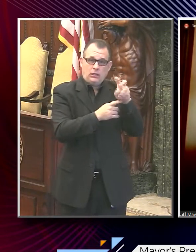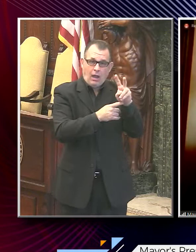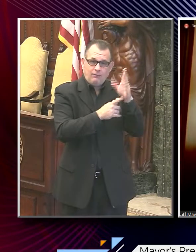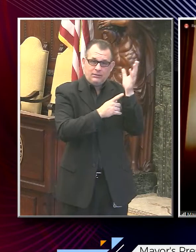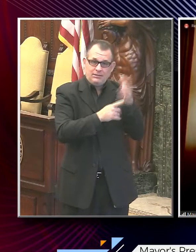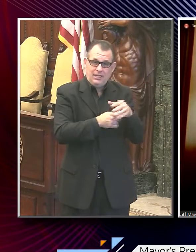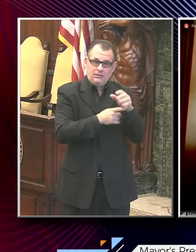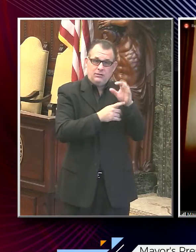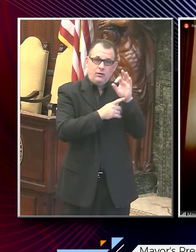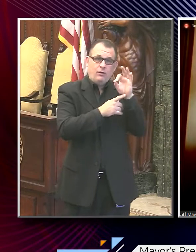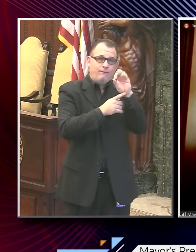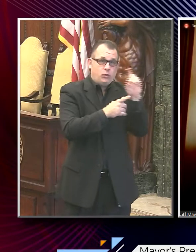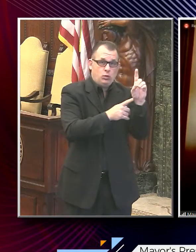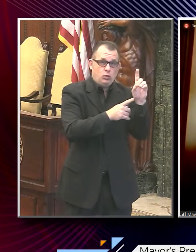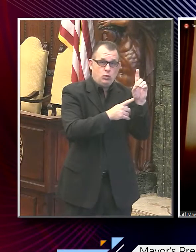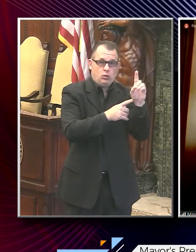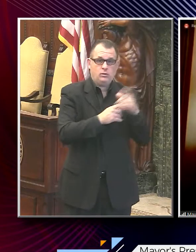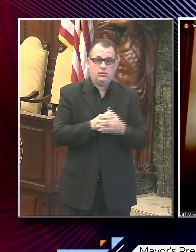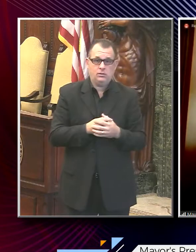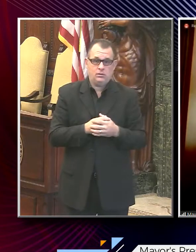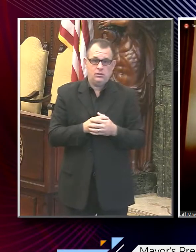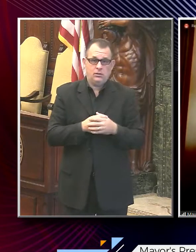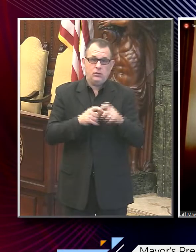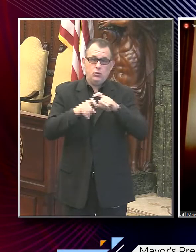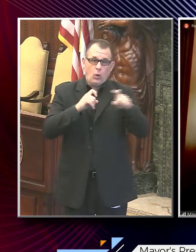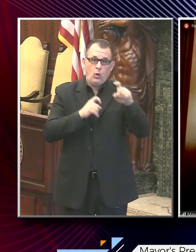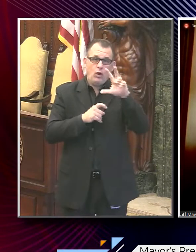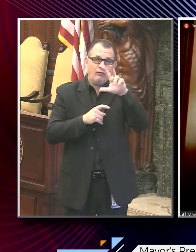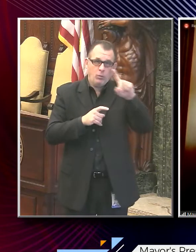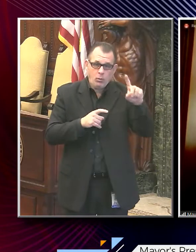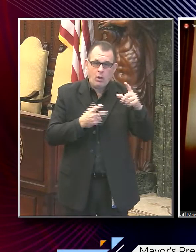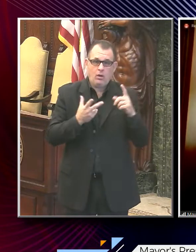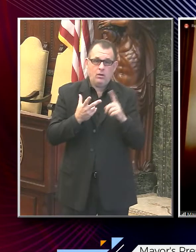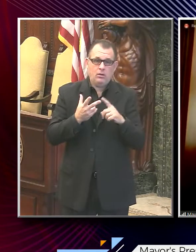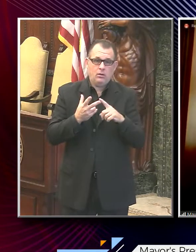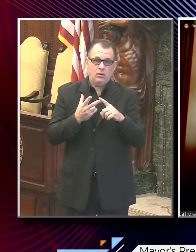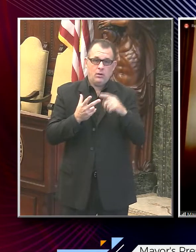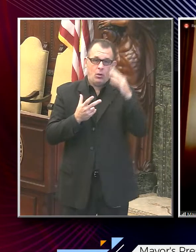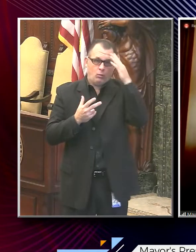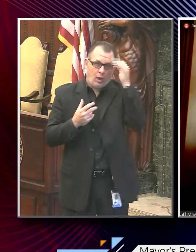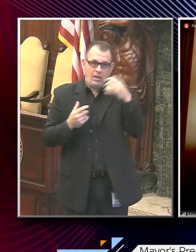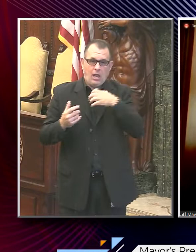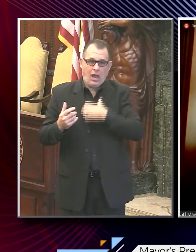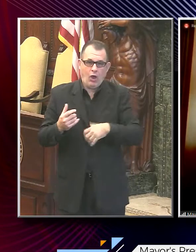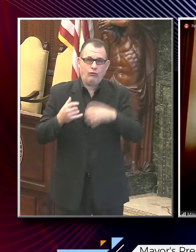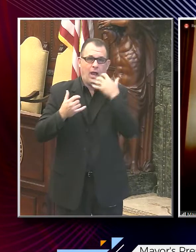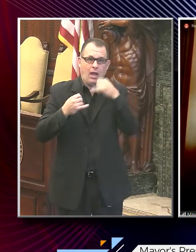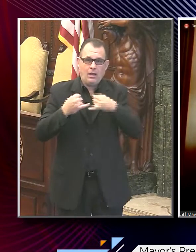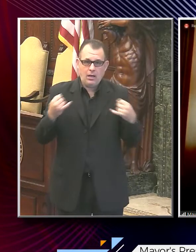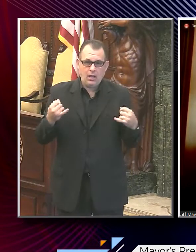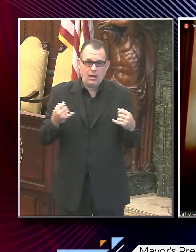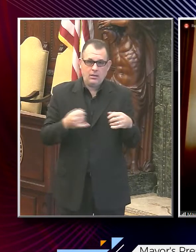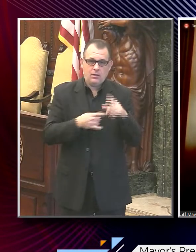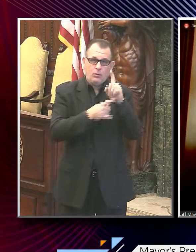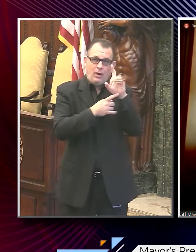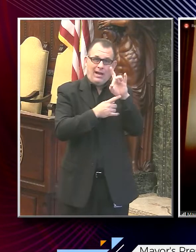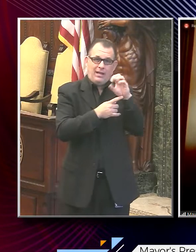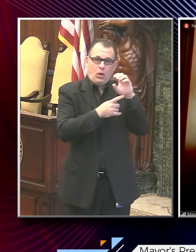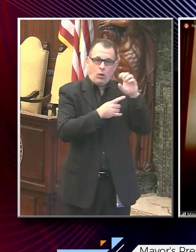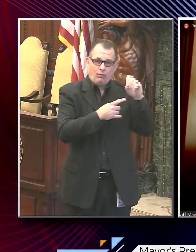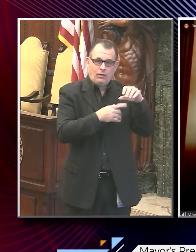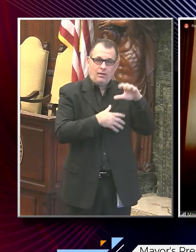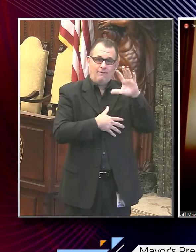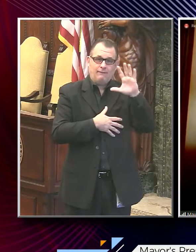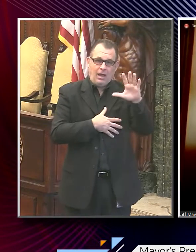phila.gov/food, call 311, or call the Why Hunger hotline at 1-800-5-HUNGRY.